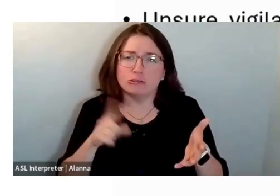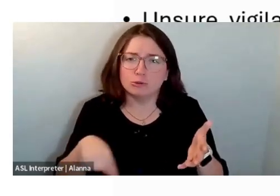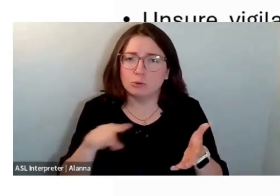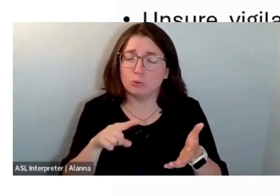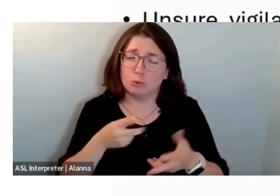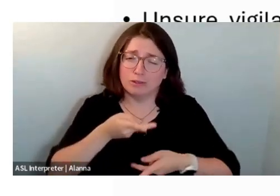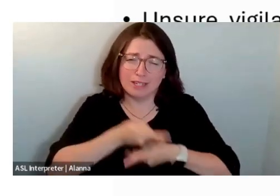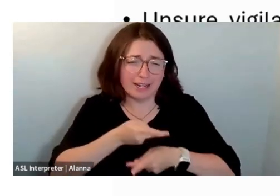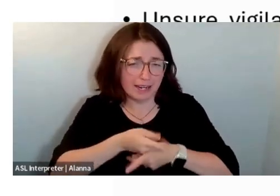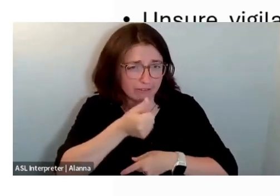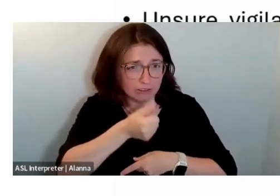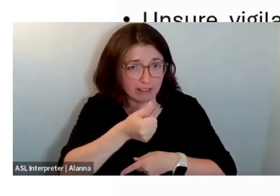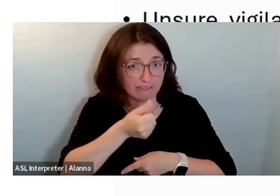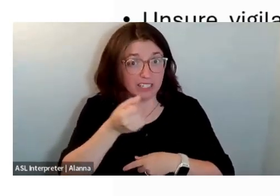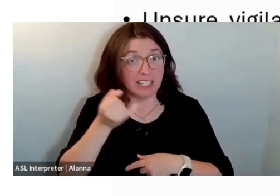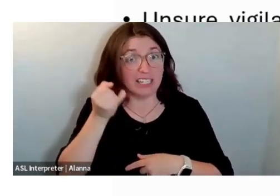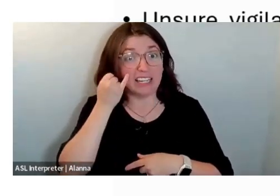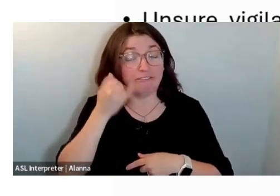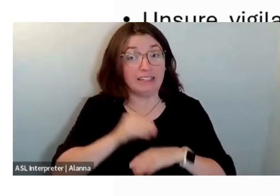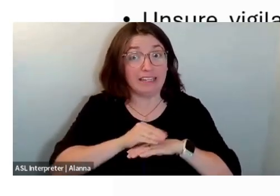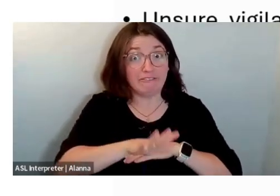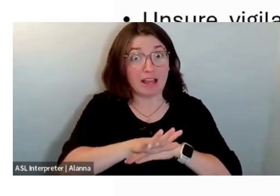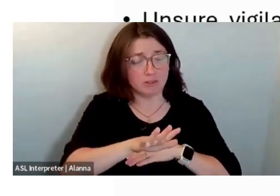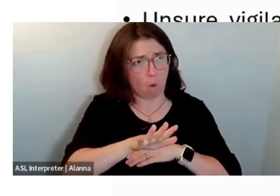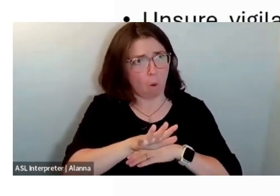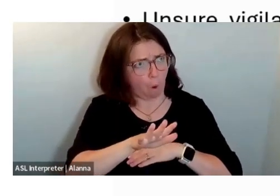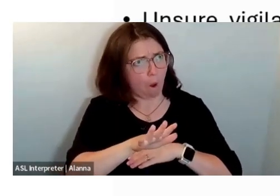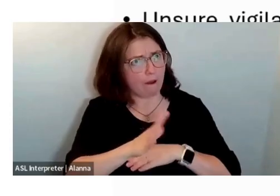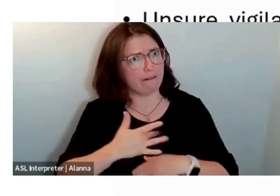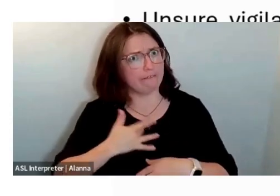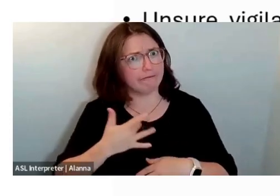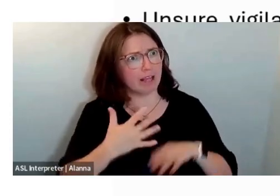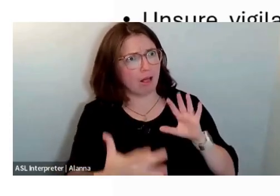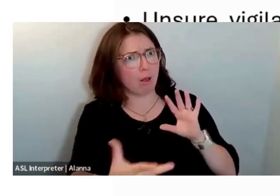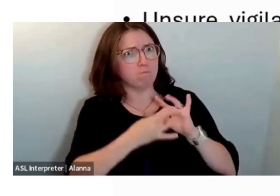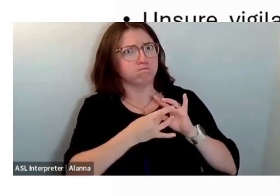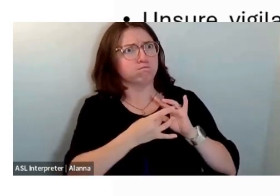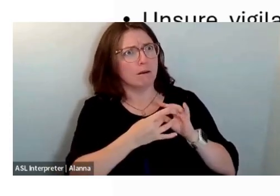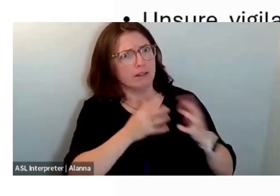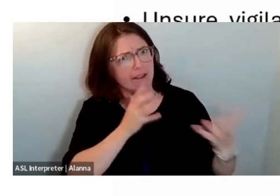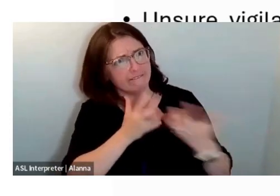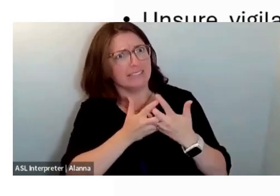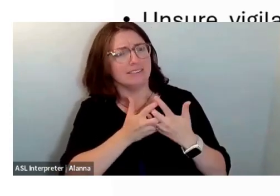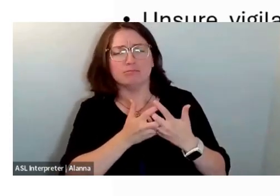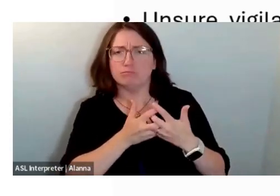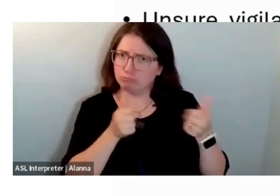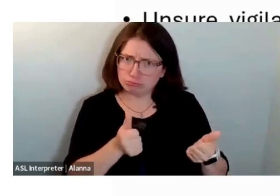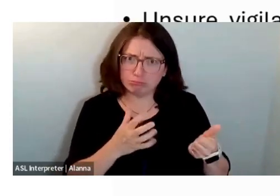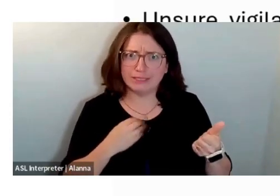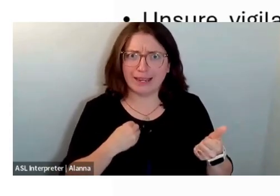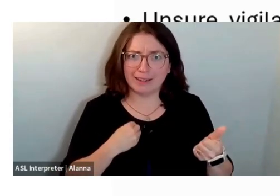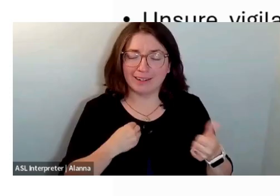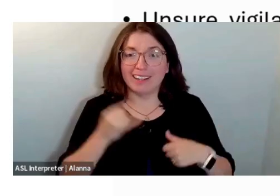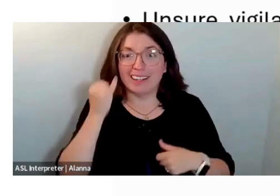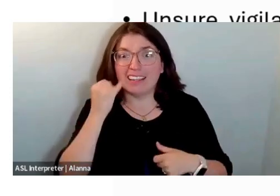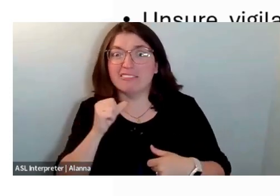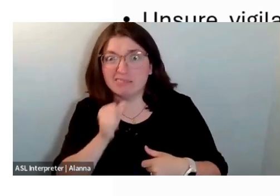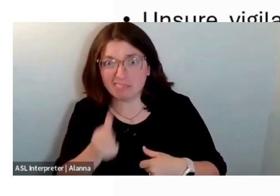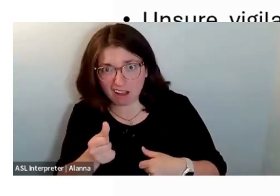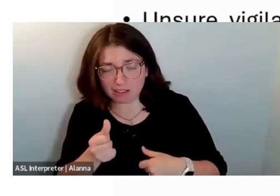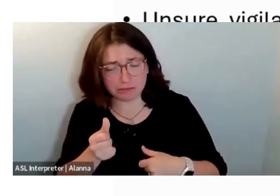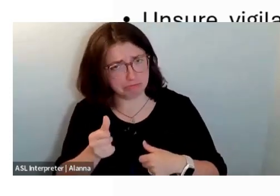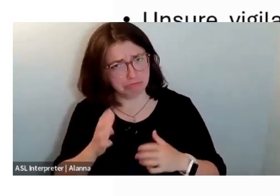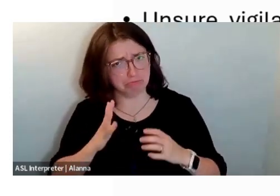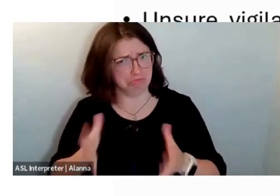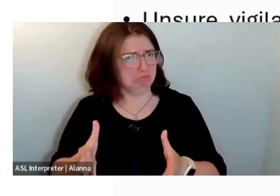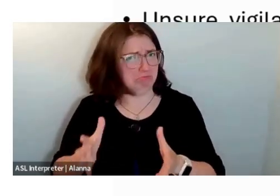fits, leave what doesn't, do what you need to do to feel comfortable. I'd like to start with